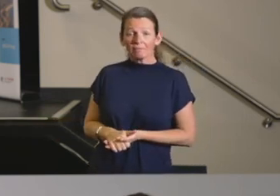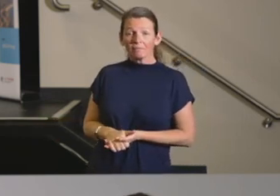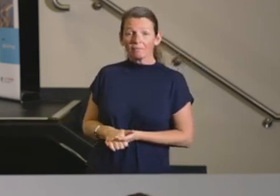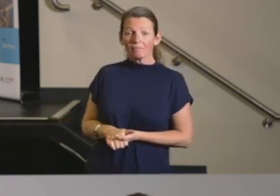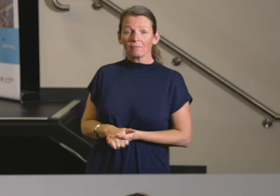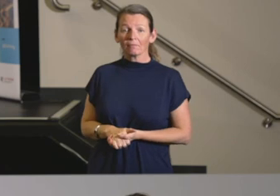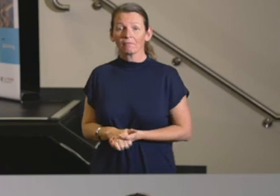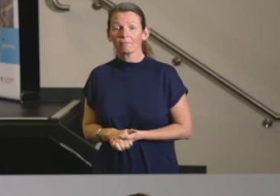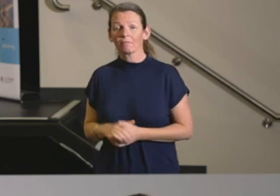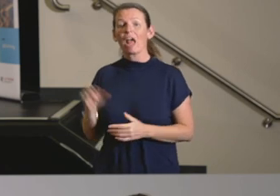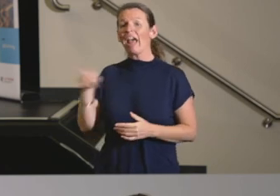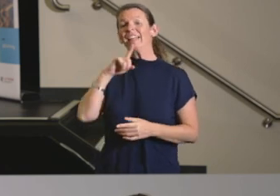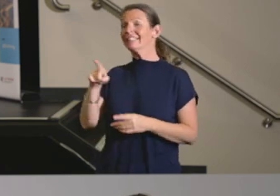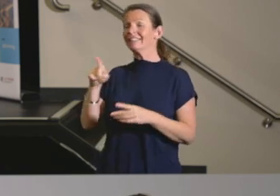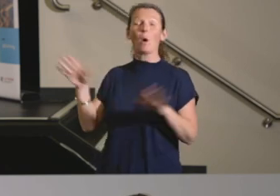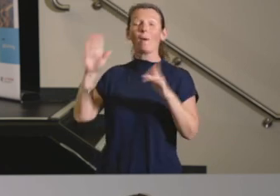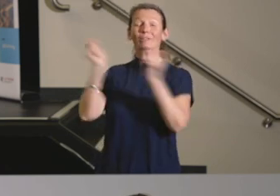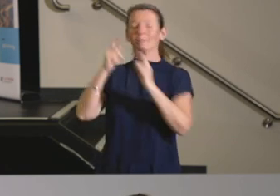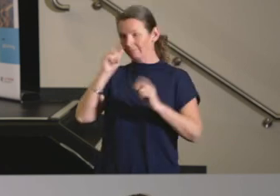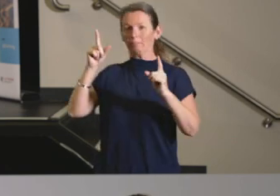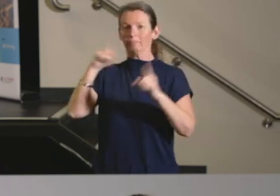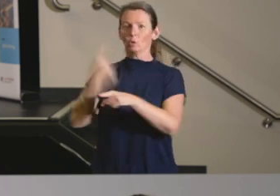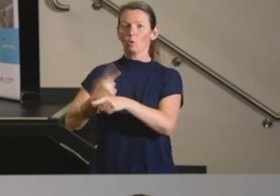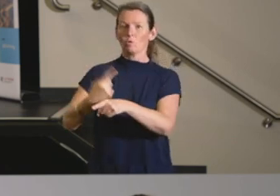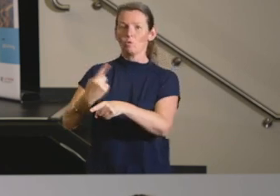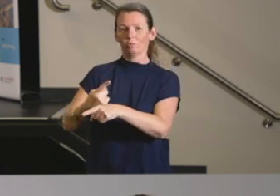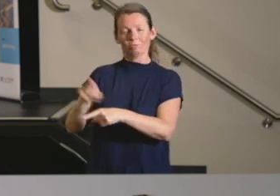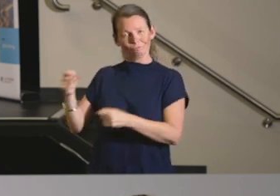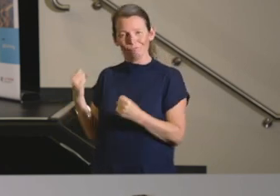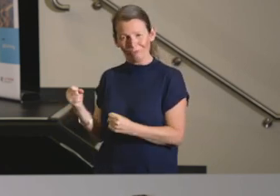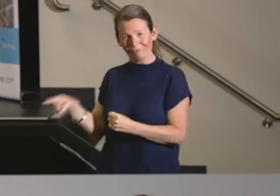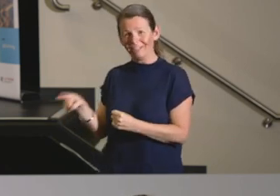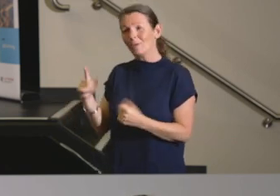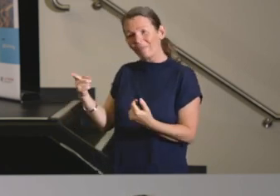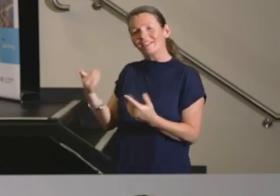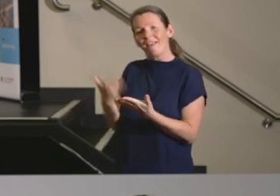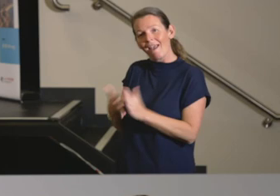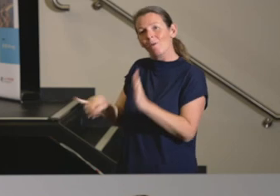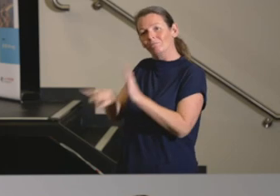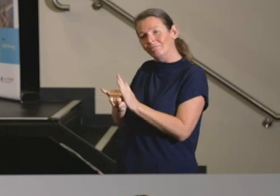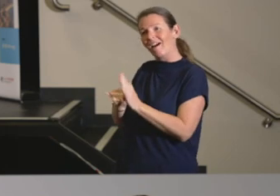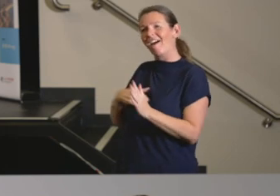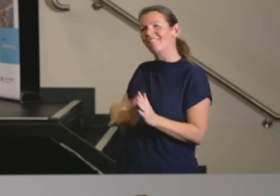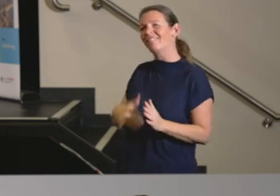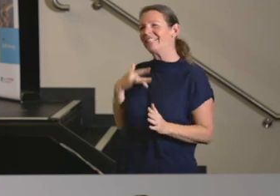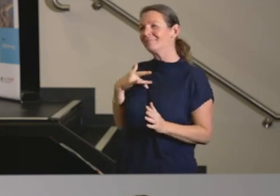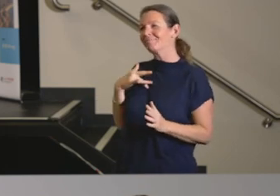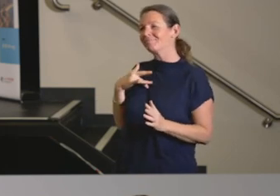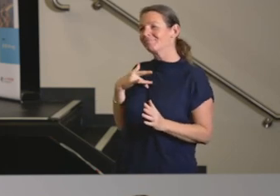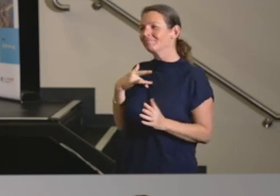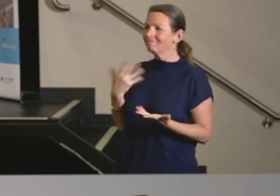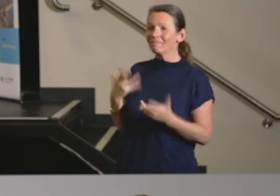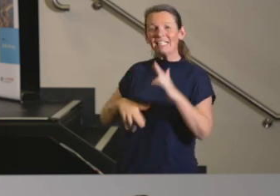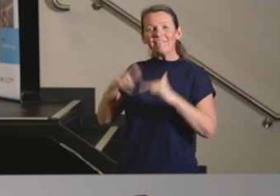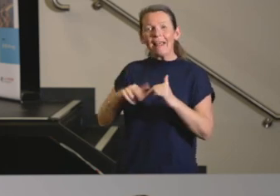There's also maybe just something to add on to this conversation around identity. I definitely feel like developing your